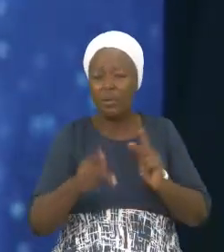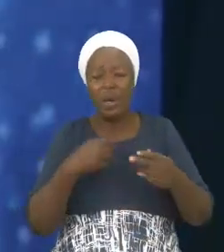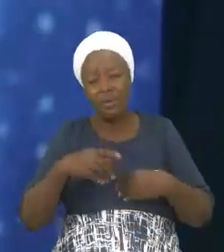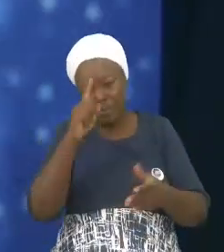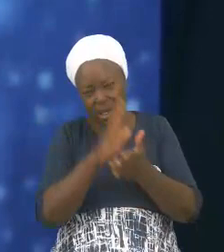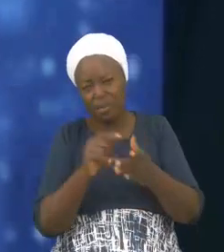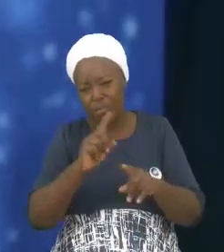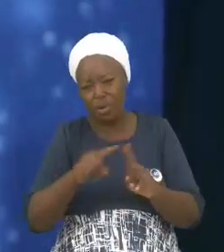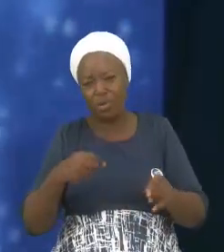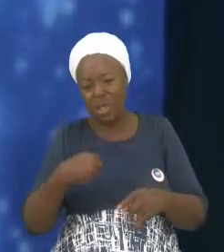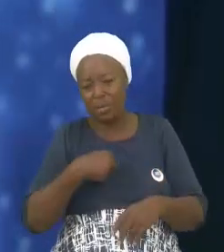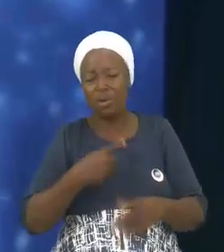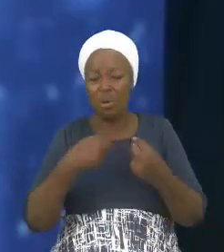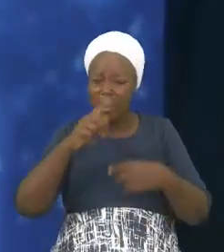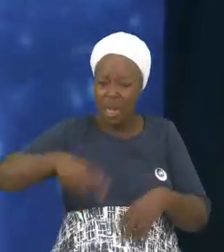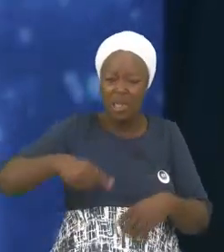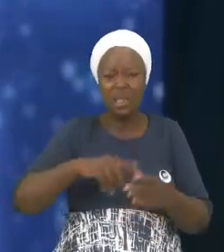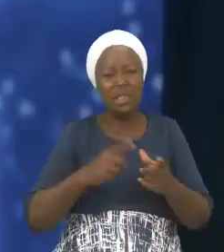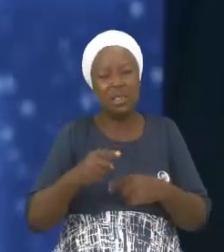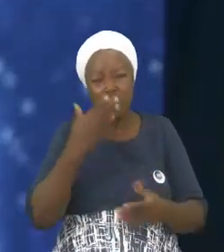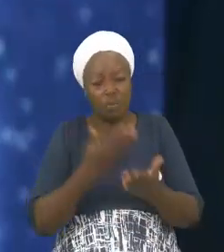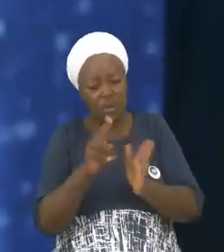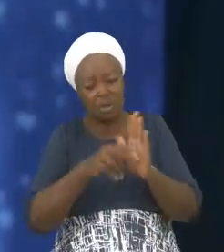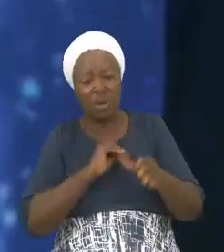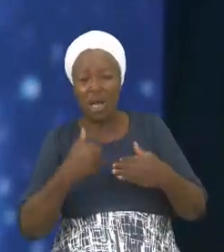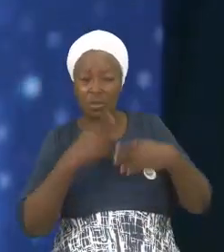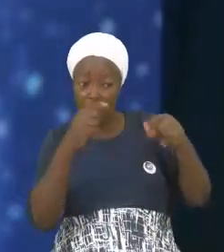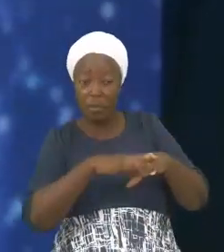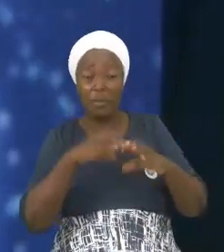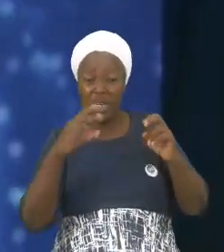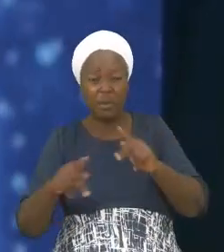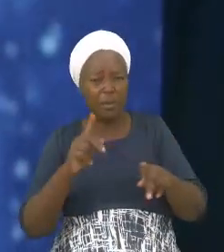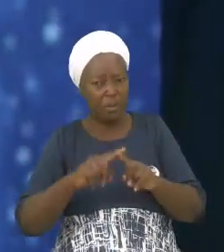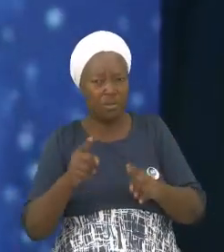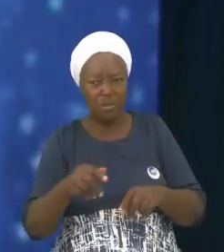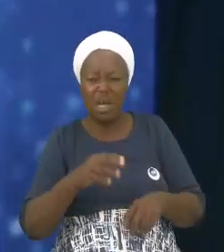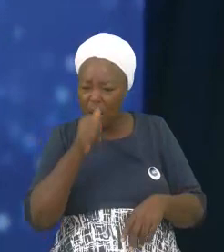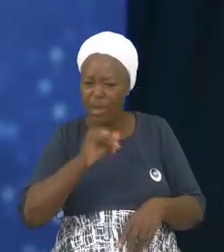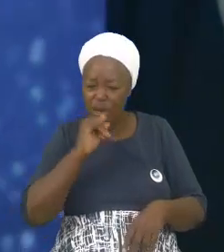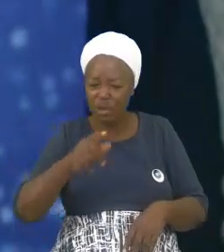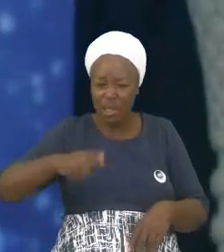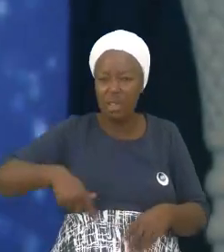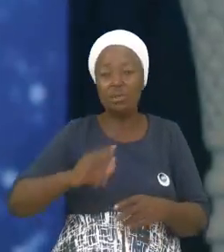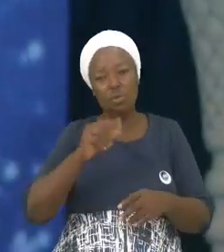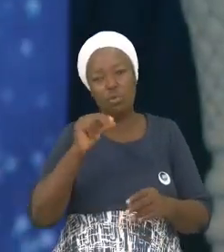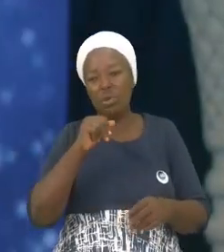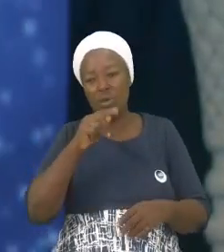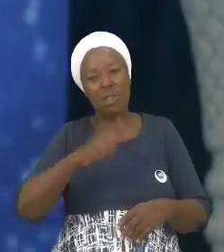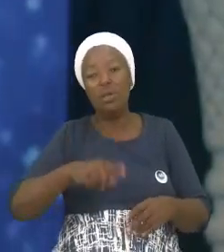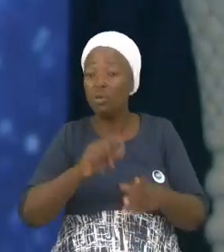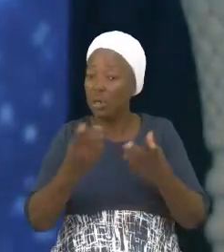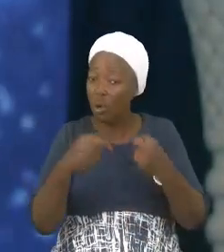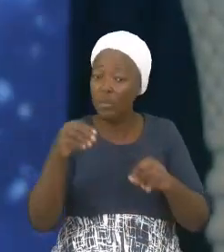the goodness of the Lord, of the grace of God. Am I not late? No, you are not late. You can still come in today because